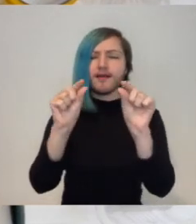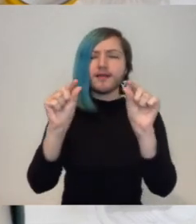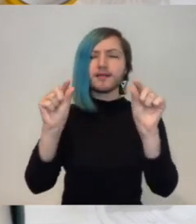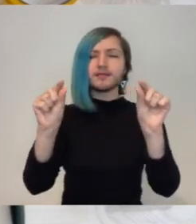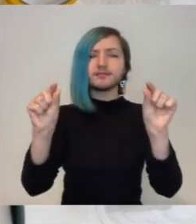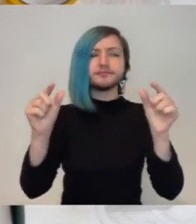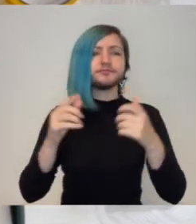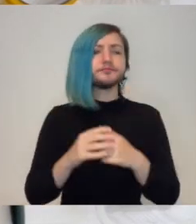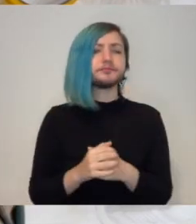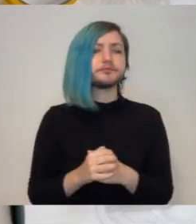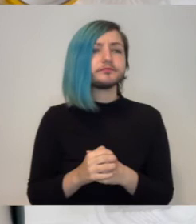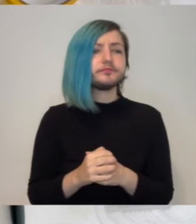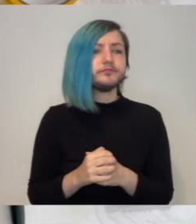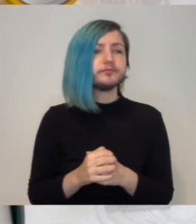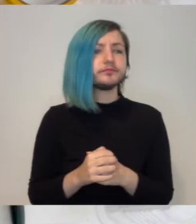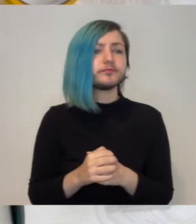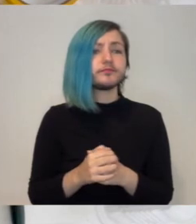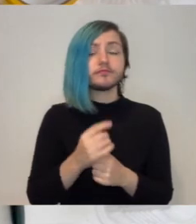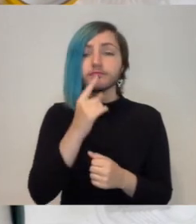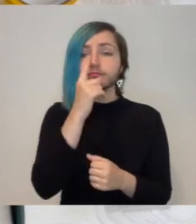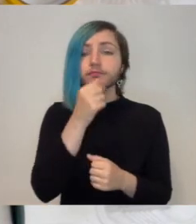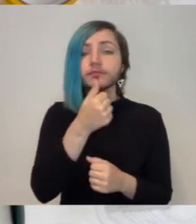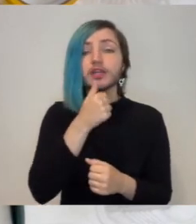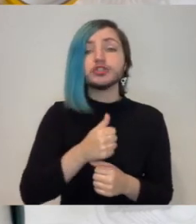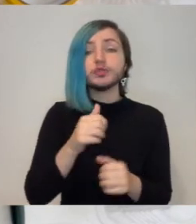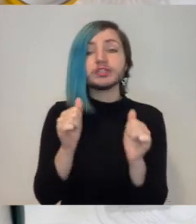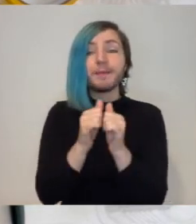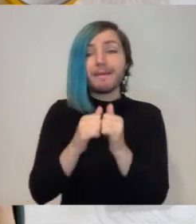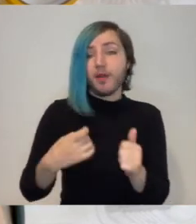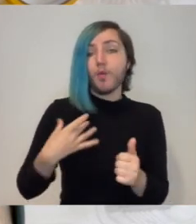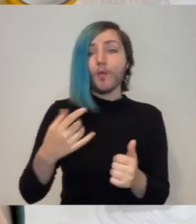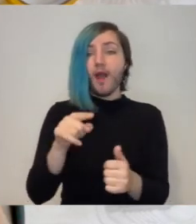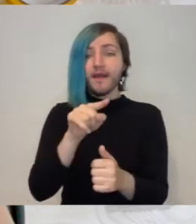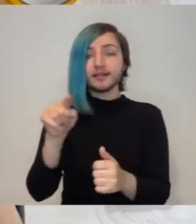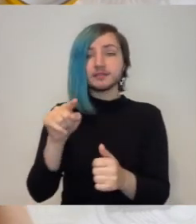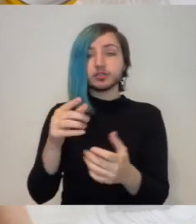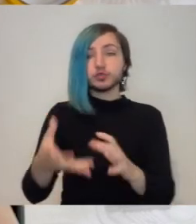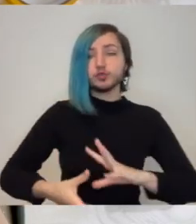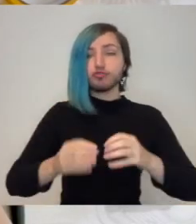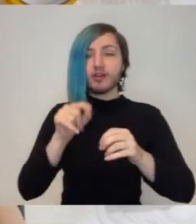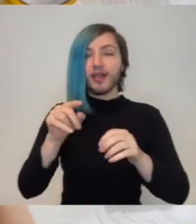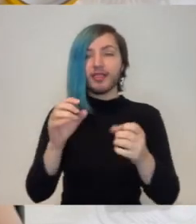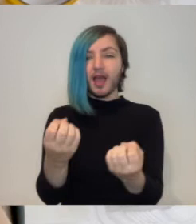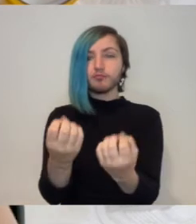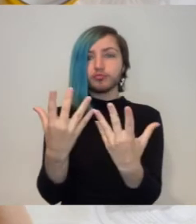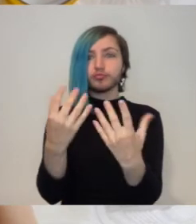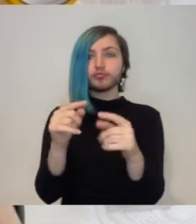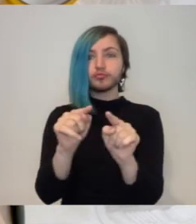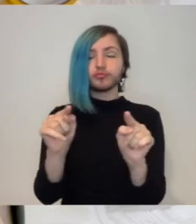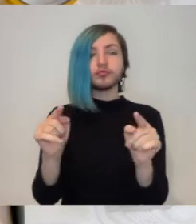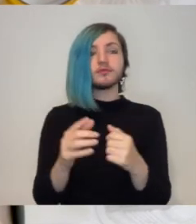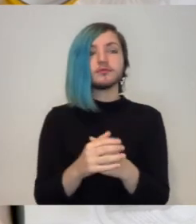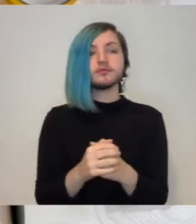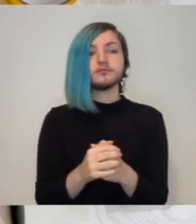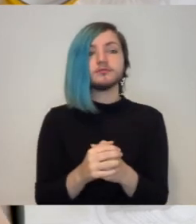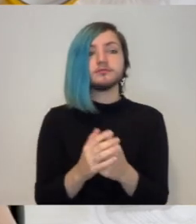the horizon, you can actually use the white of the paper to create that